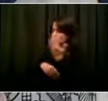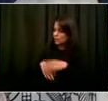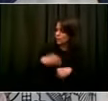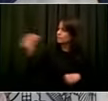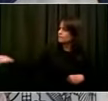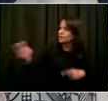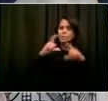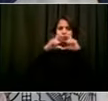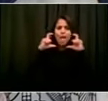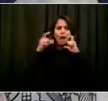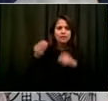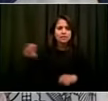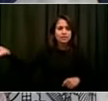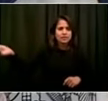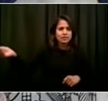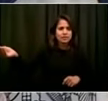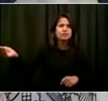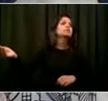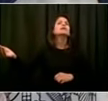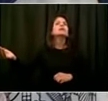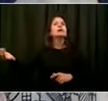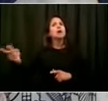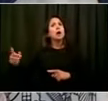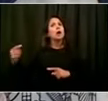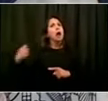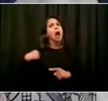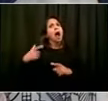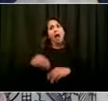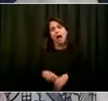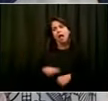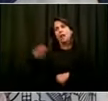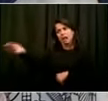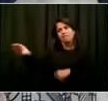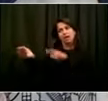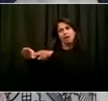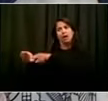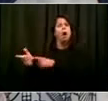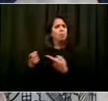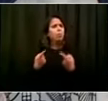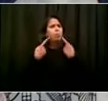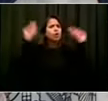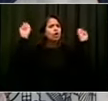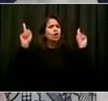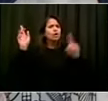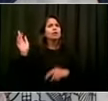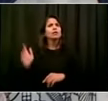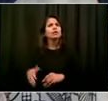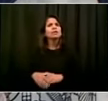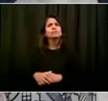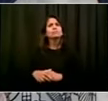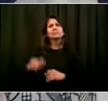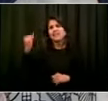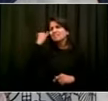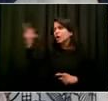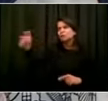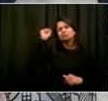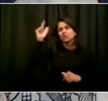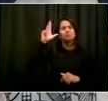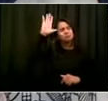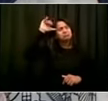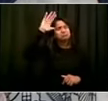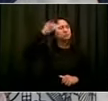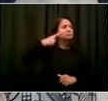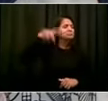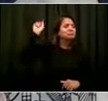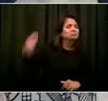someone refuses, they should be ticketed, absolutely. But we need to focus those efforts on where the problem is most extensive. I think if you look at New York City as a